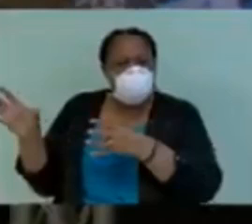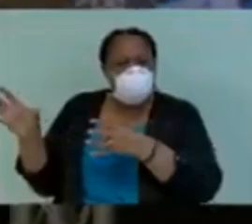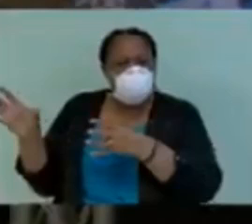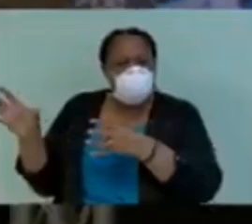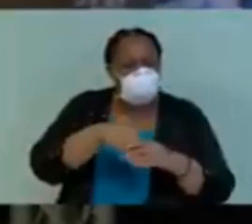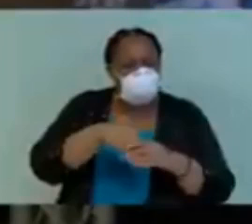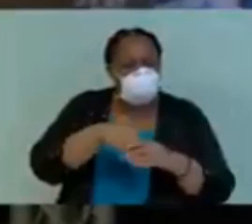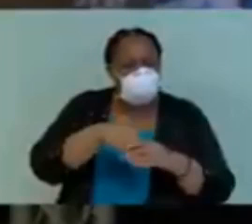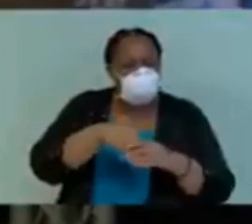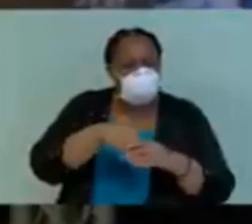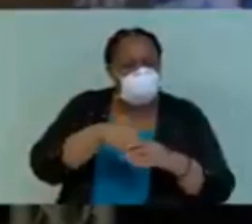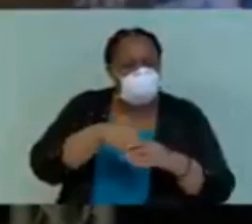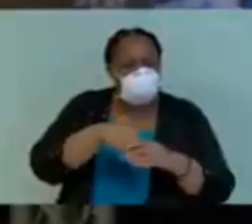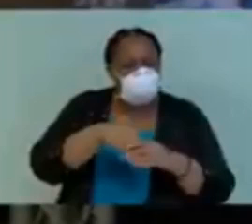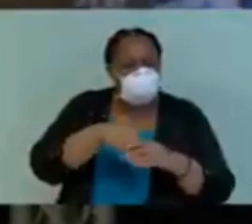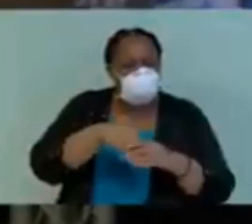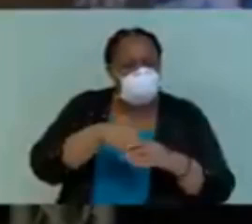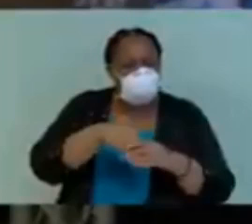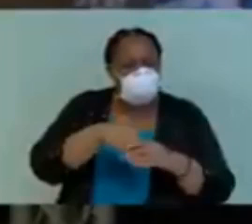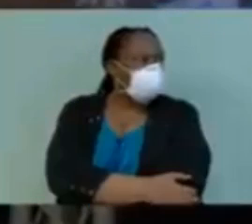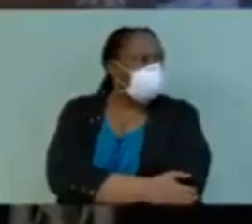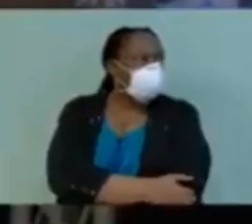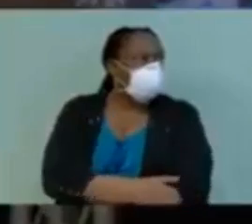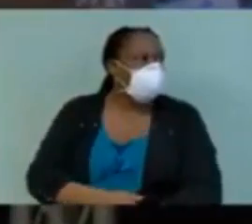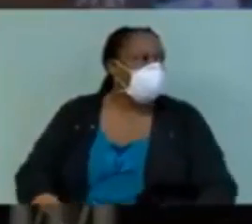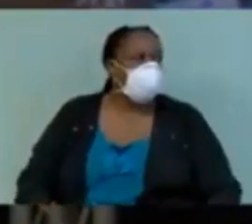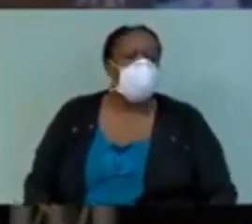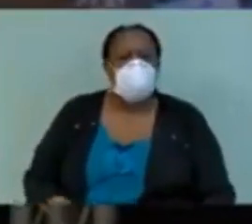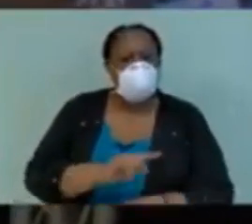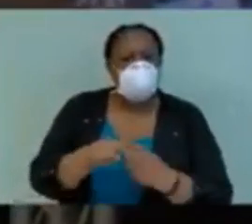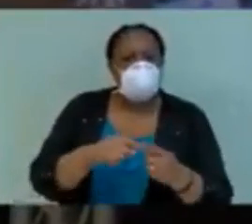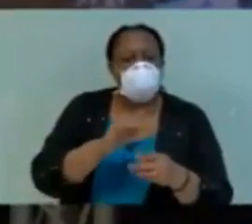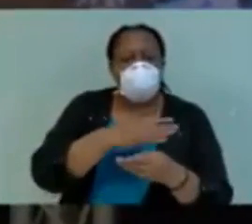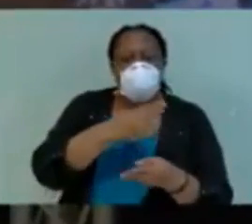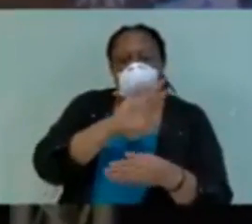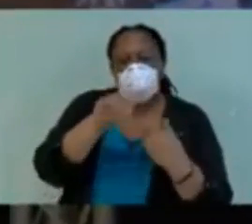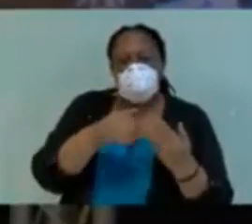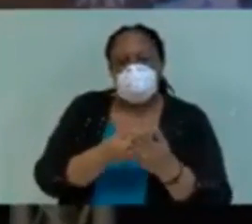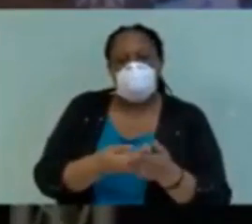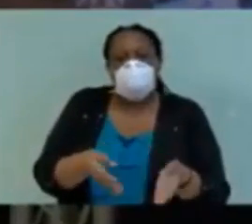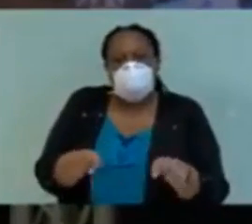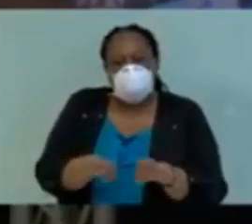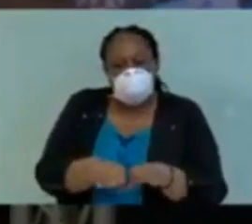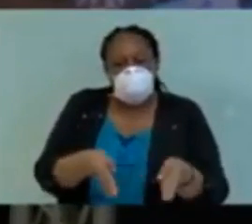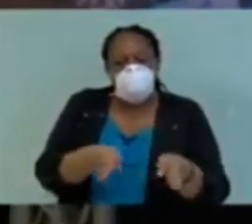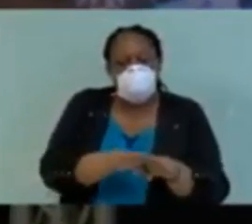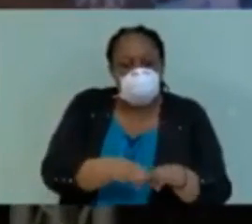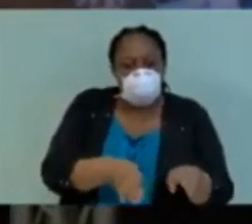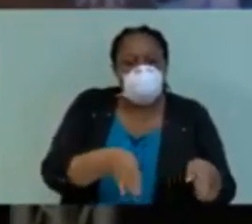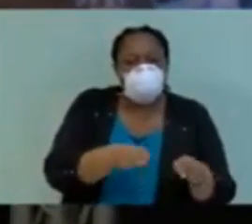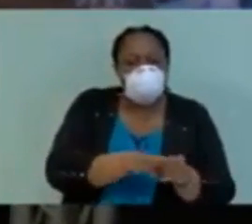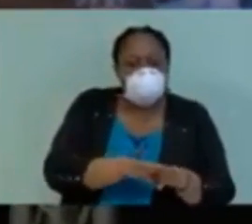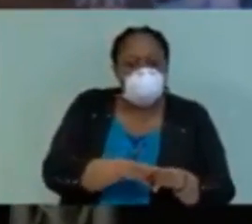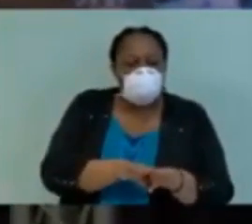As is usually done, there was much collaboration with its critical stakeholders. One such is the